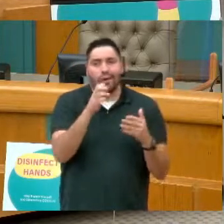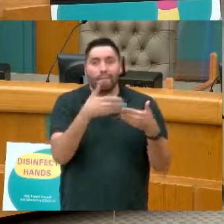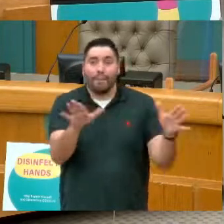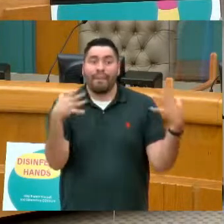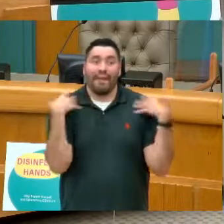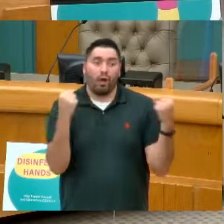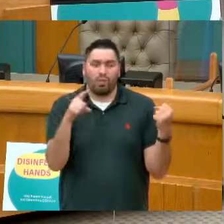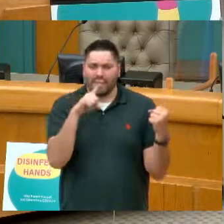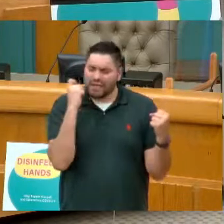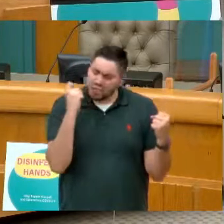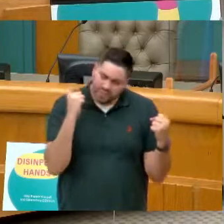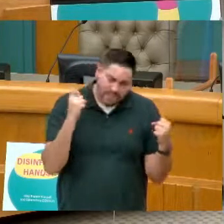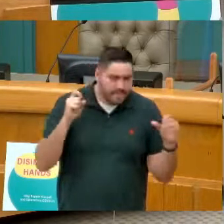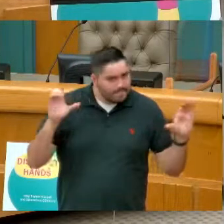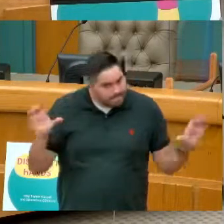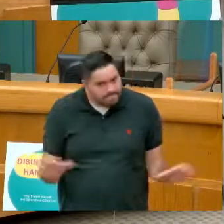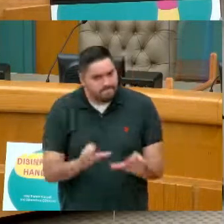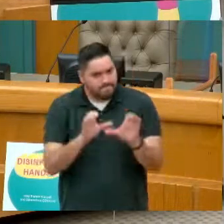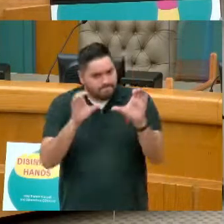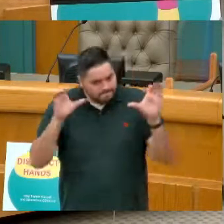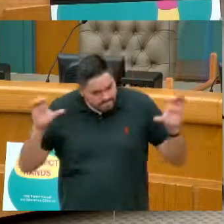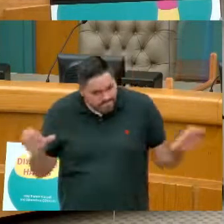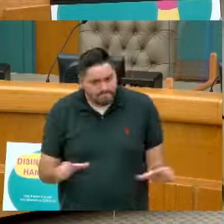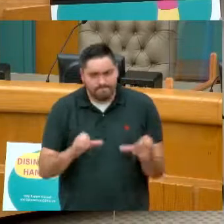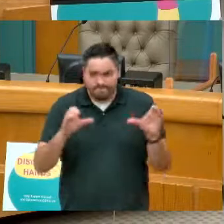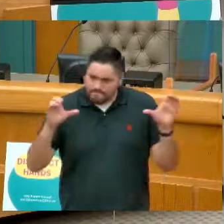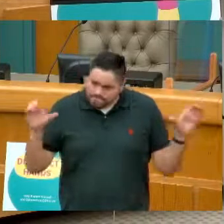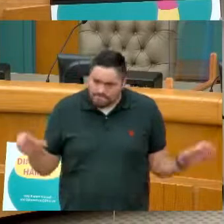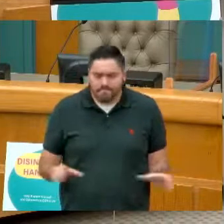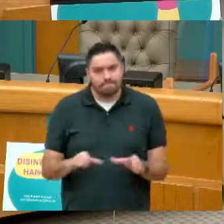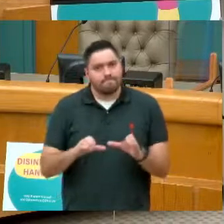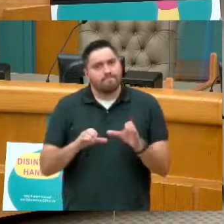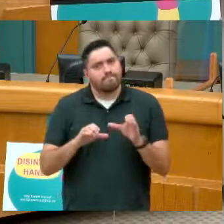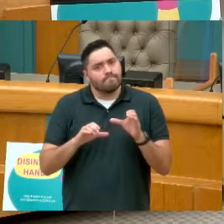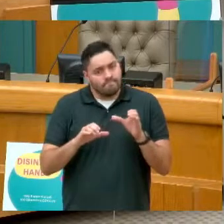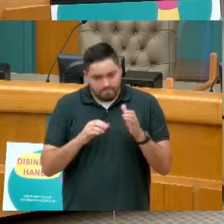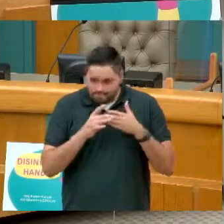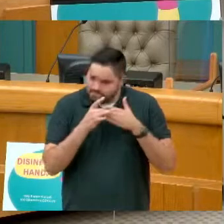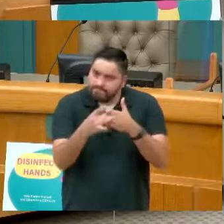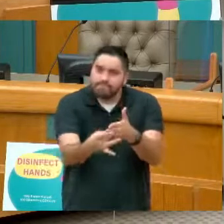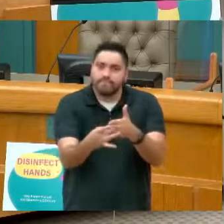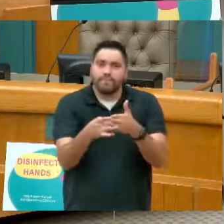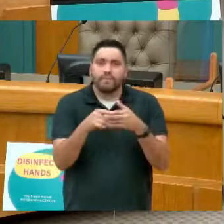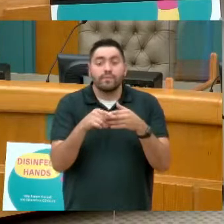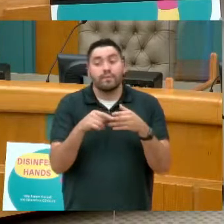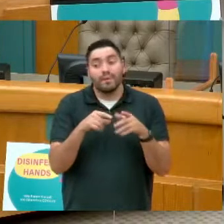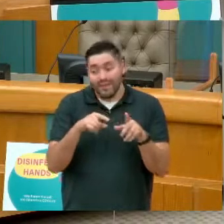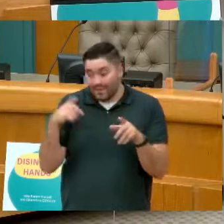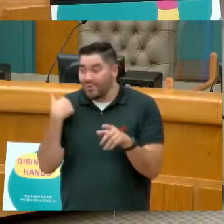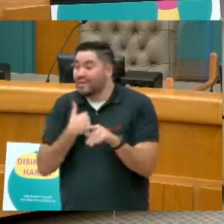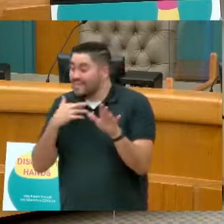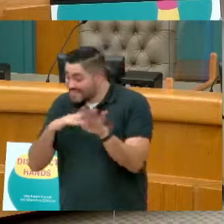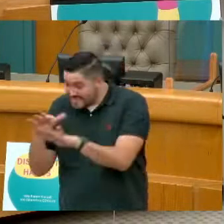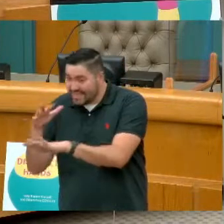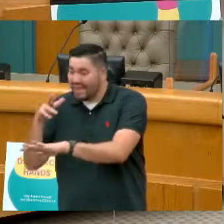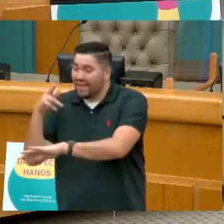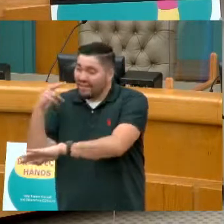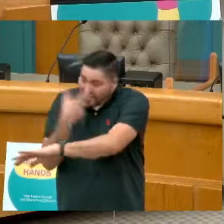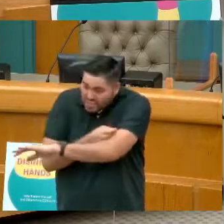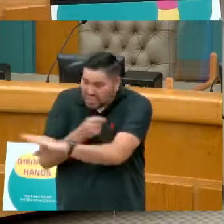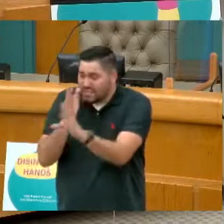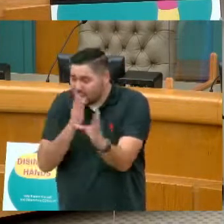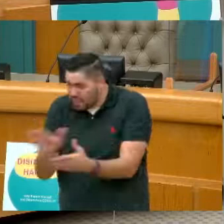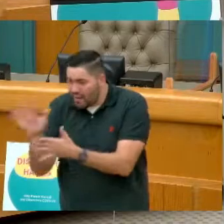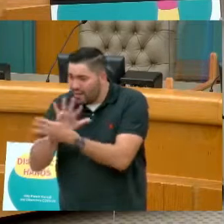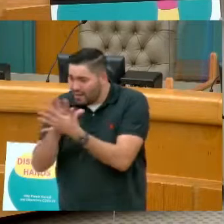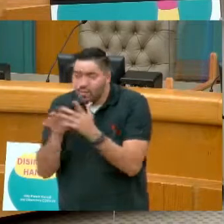election administration. And really, in cooperation with Director Annette Rodriguez, Public Health thinks that this is an